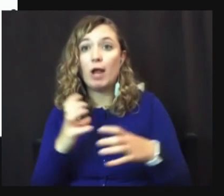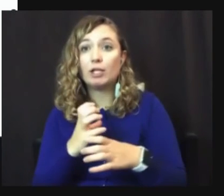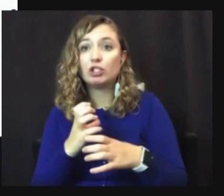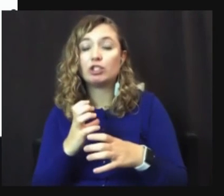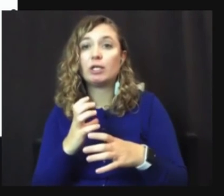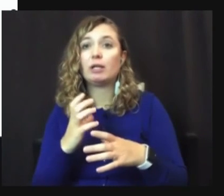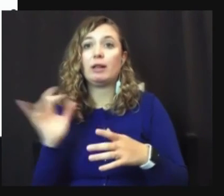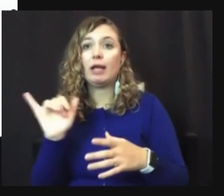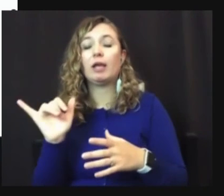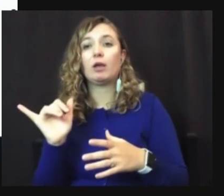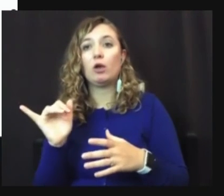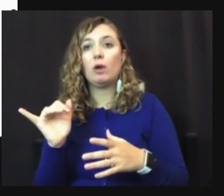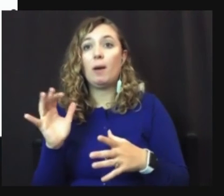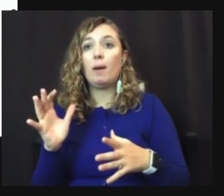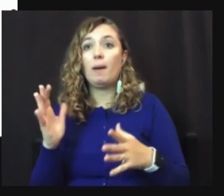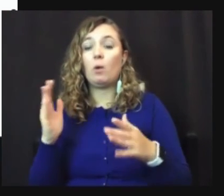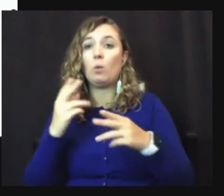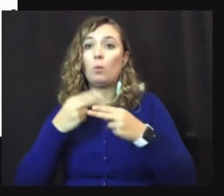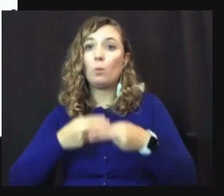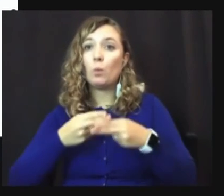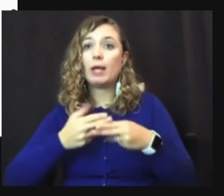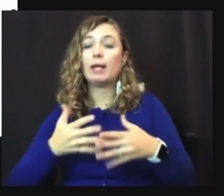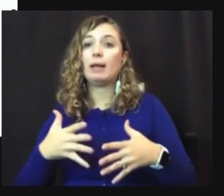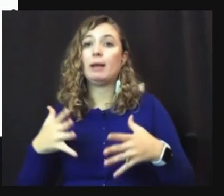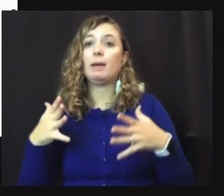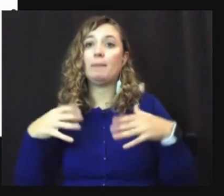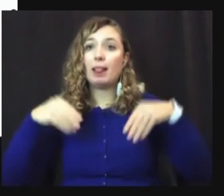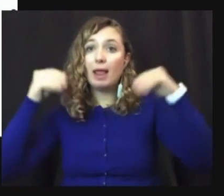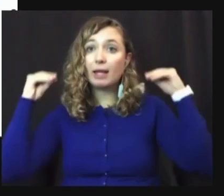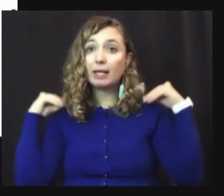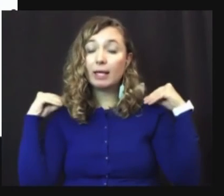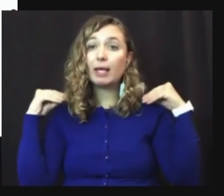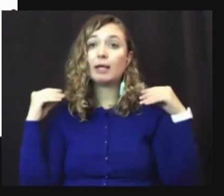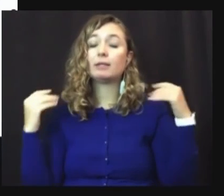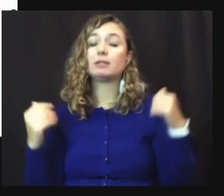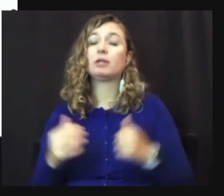weighted blankets, or